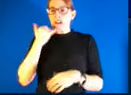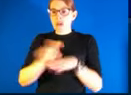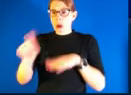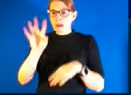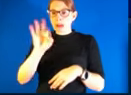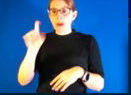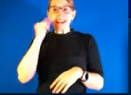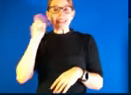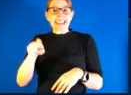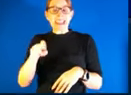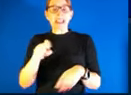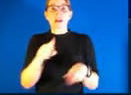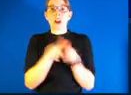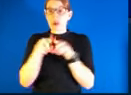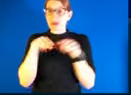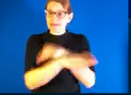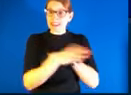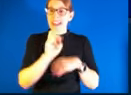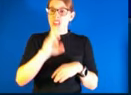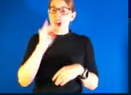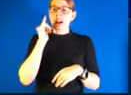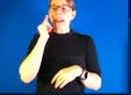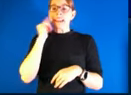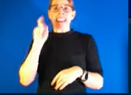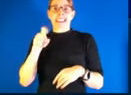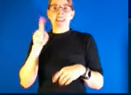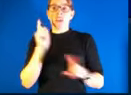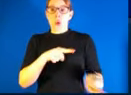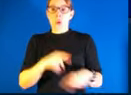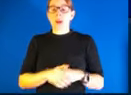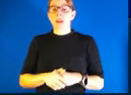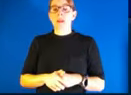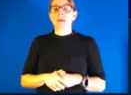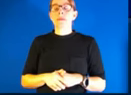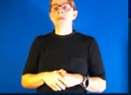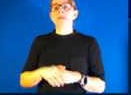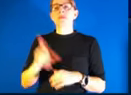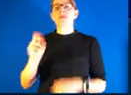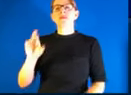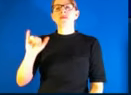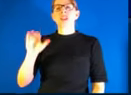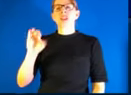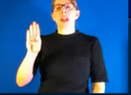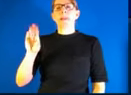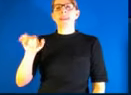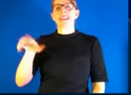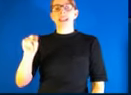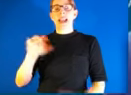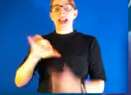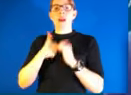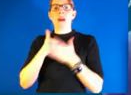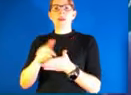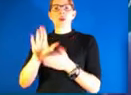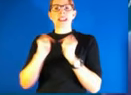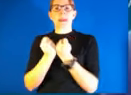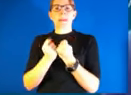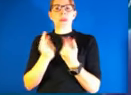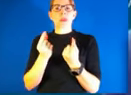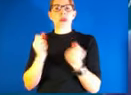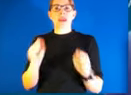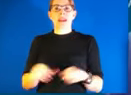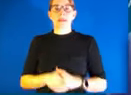is the best time to go and how to know when to go. Dr. Jacobson, what can we do to help your folks out, your teams out? Yeah, if you